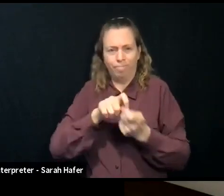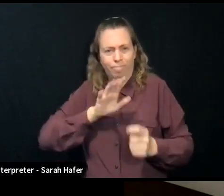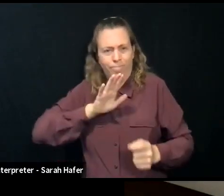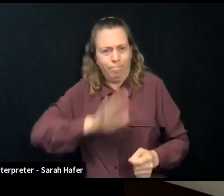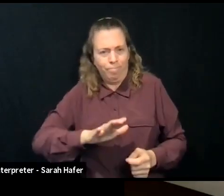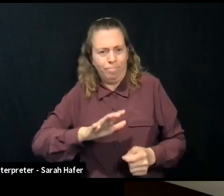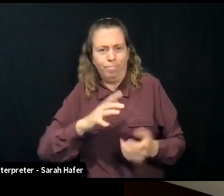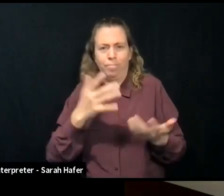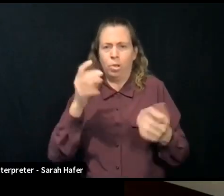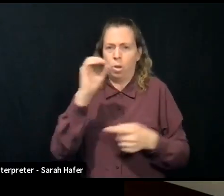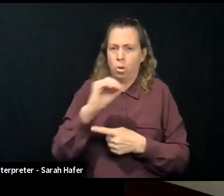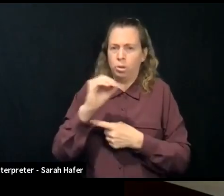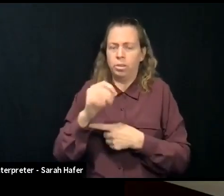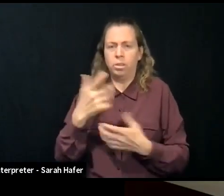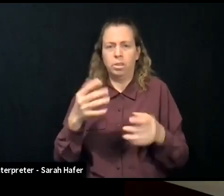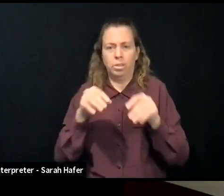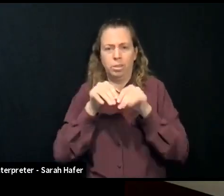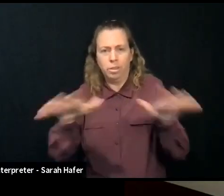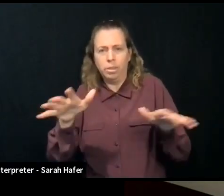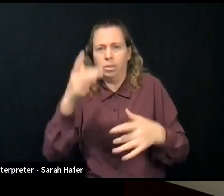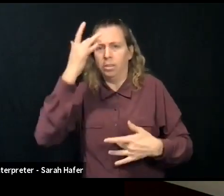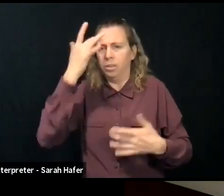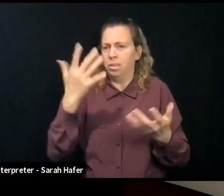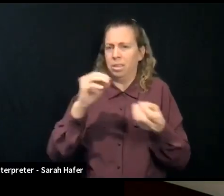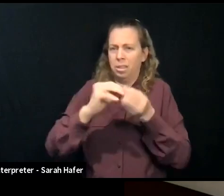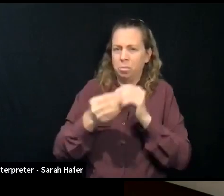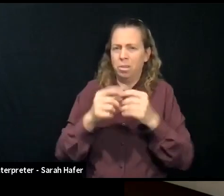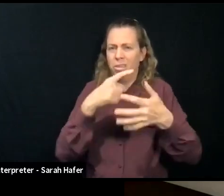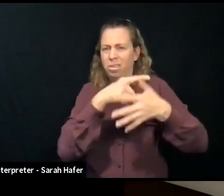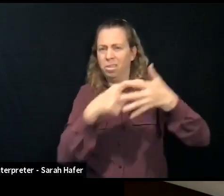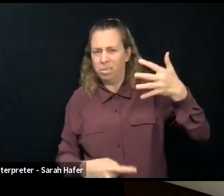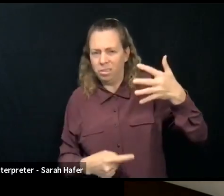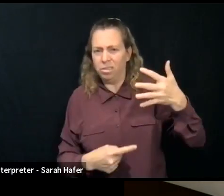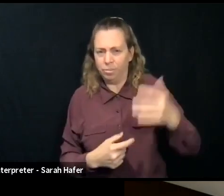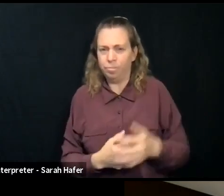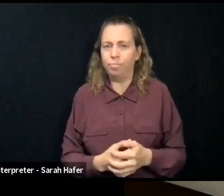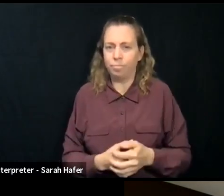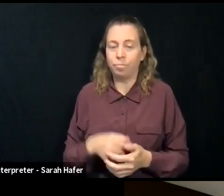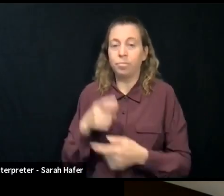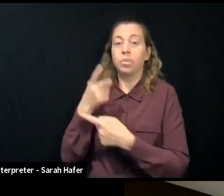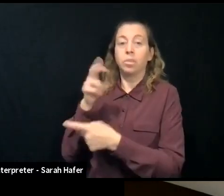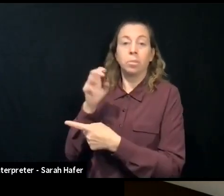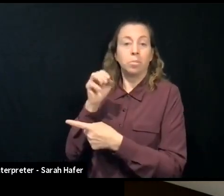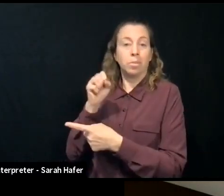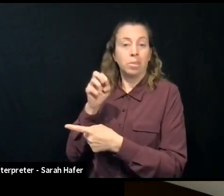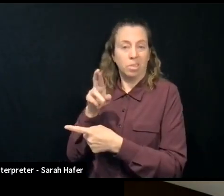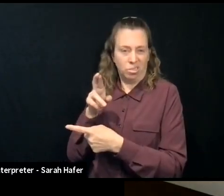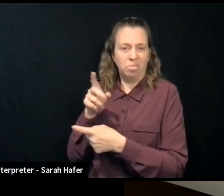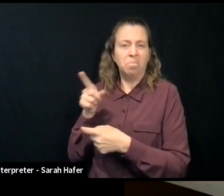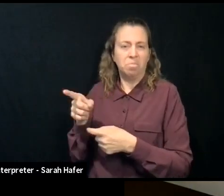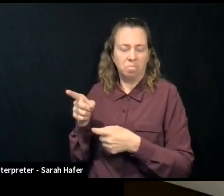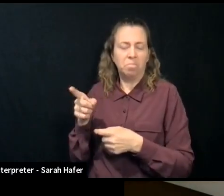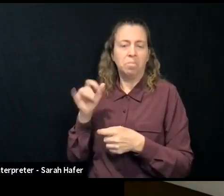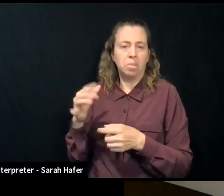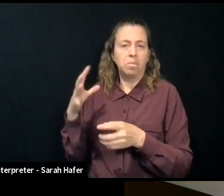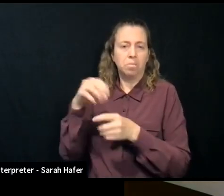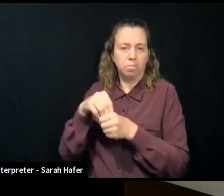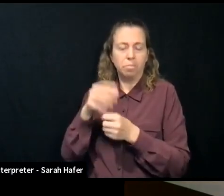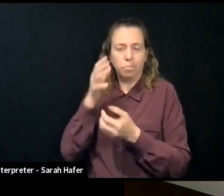many of us are already familiar with the idea of a variant from our experience with the influenza virus.